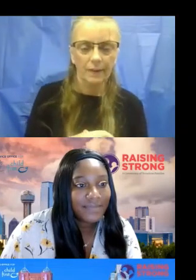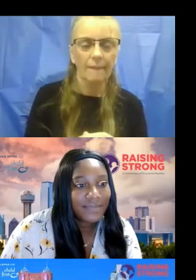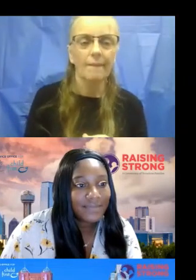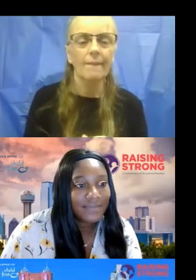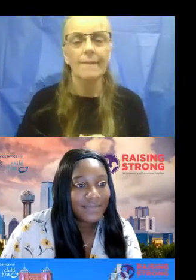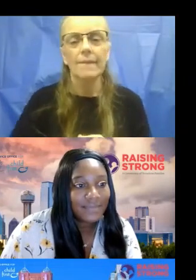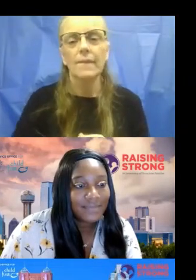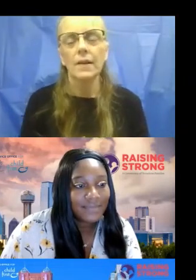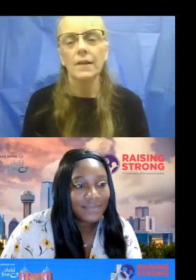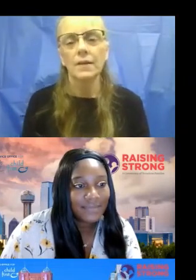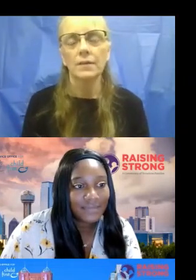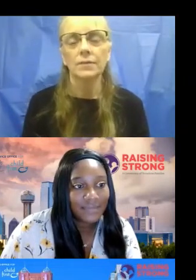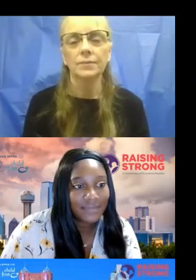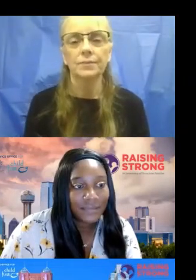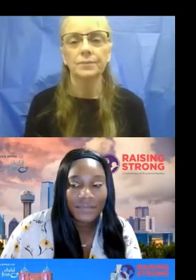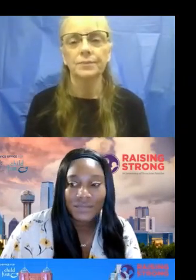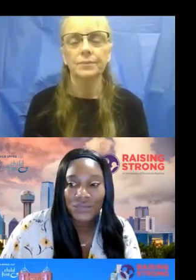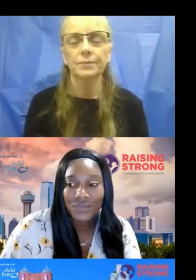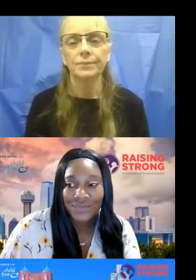Let's see.